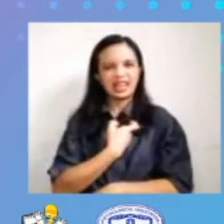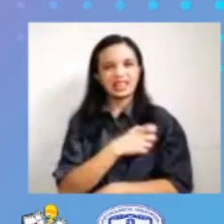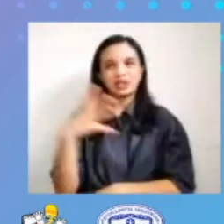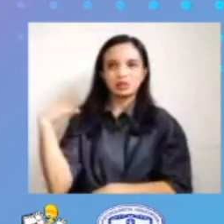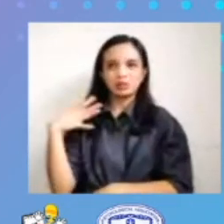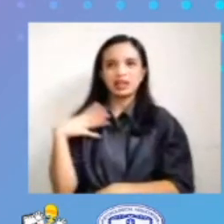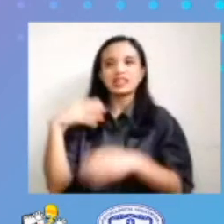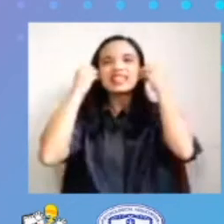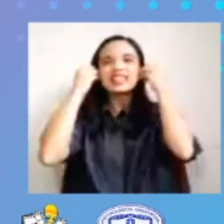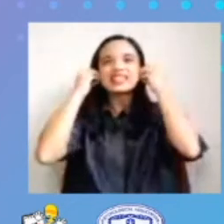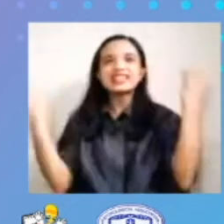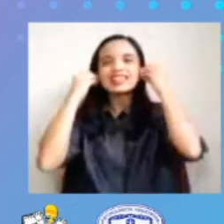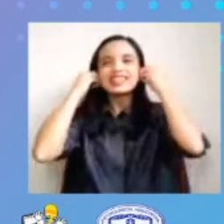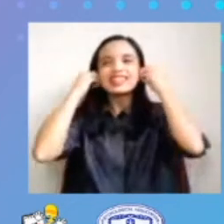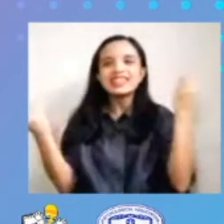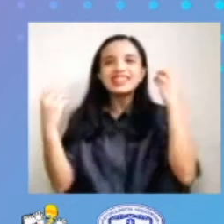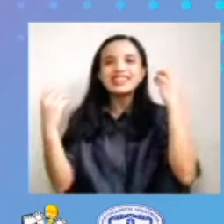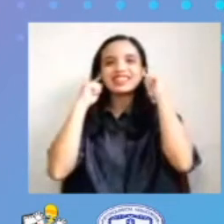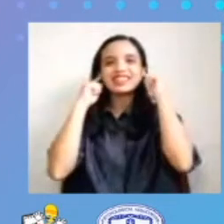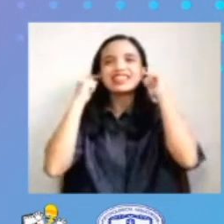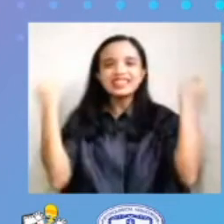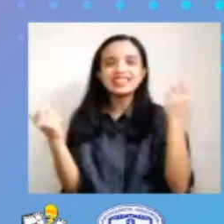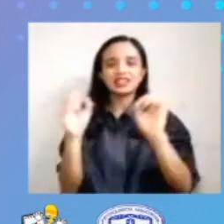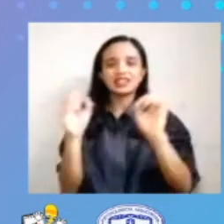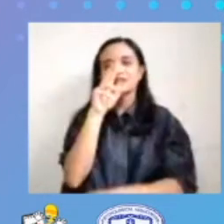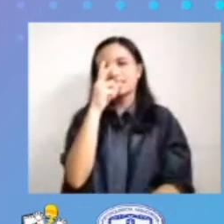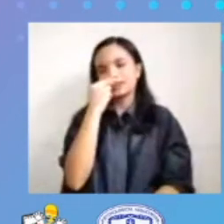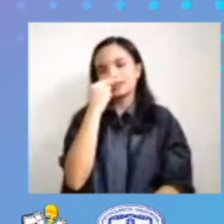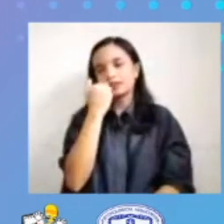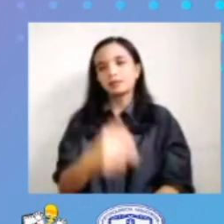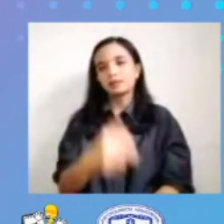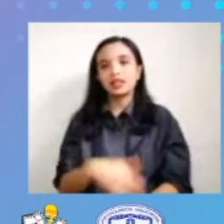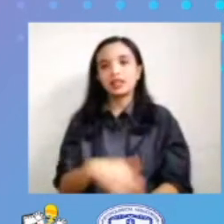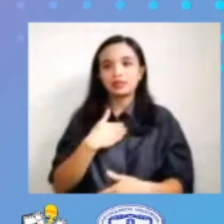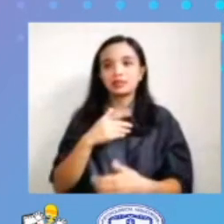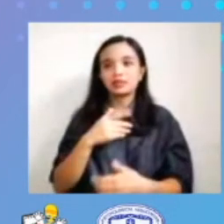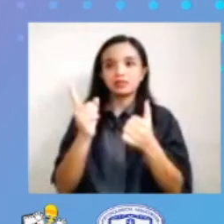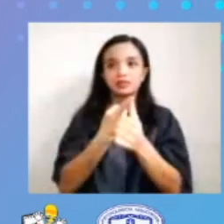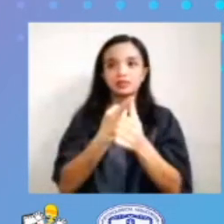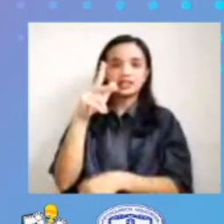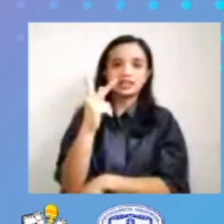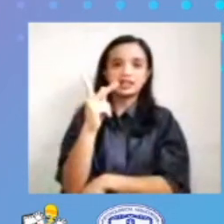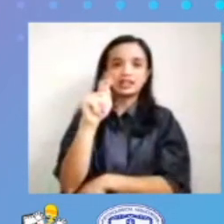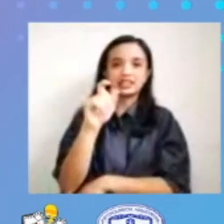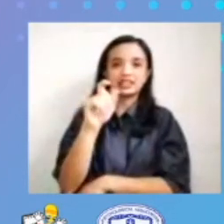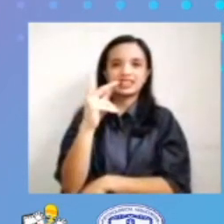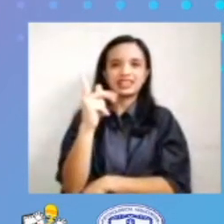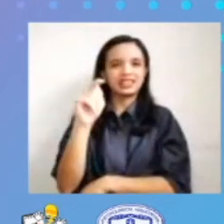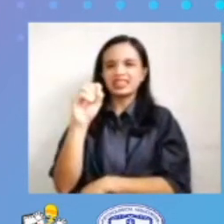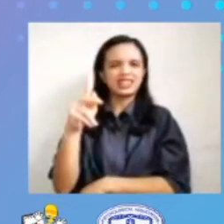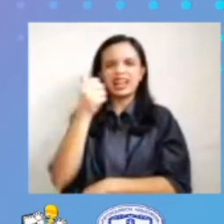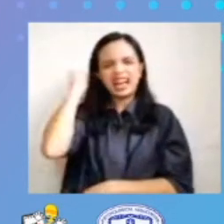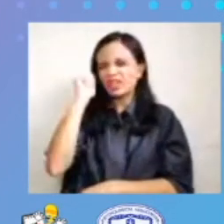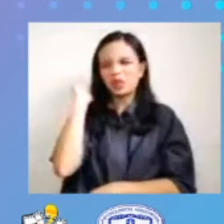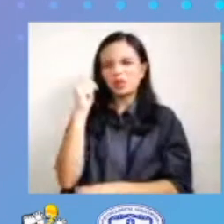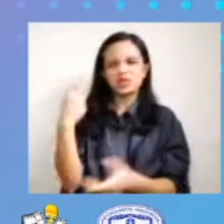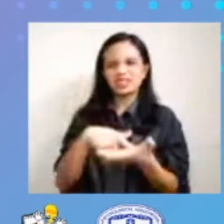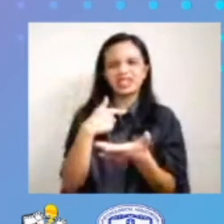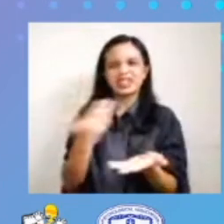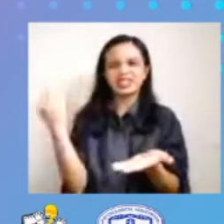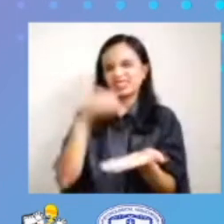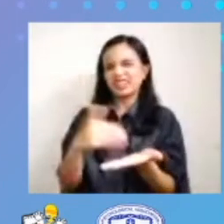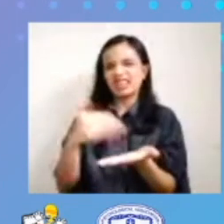your students. At the same time, you are enjoying it. So pleasure comes in because you also like what you're doing. At the same time, there